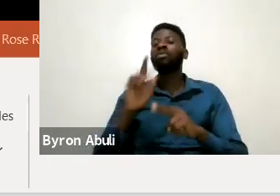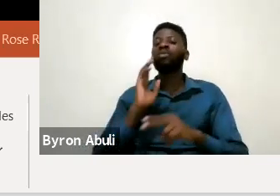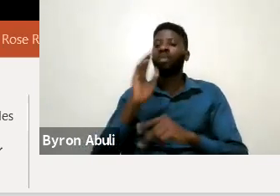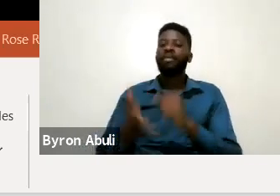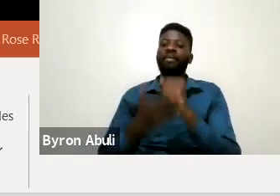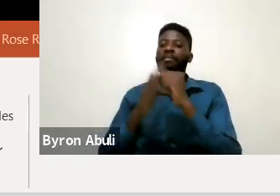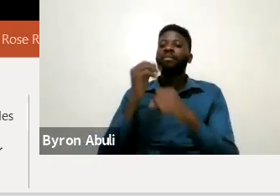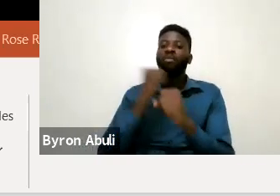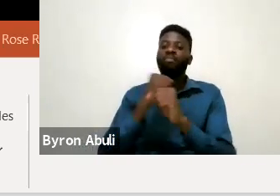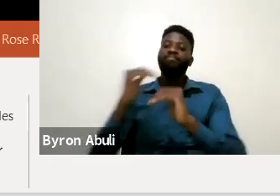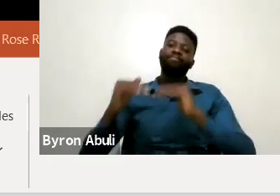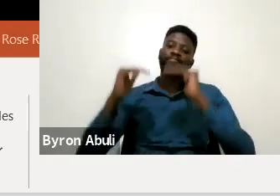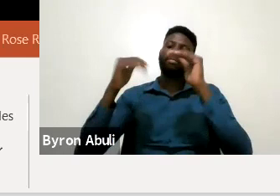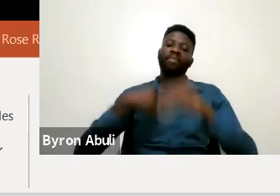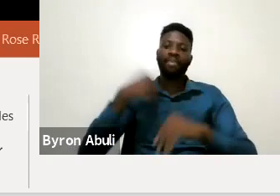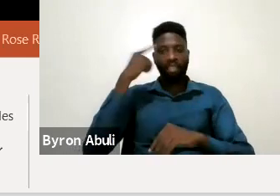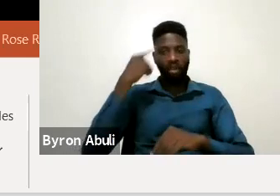So I think we've come to the end of